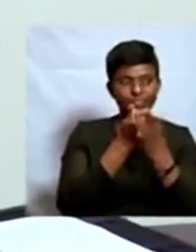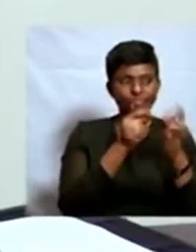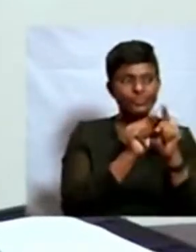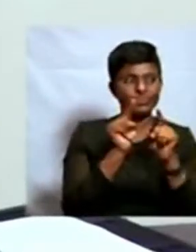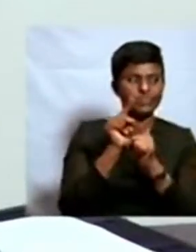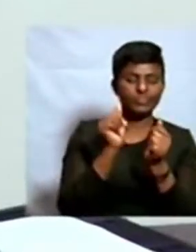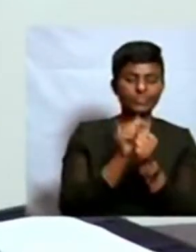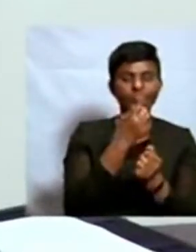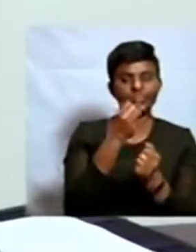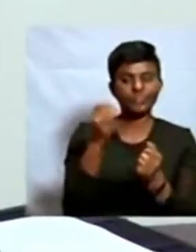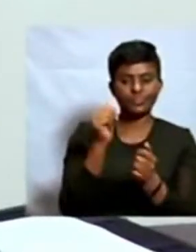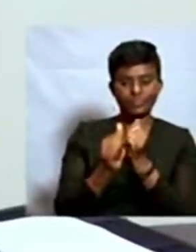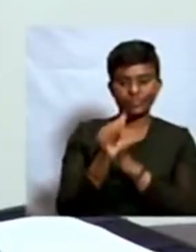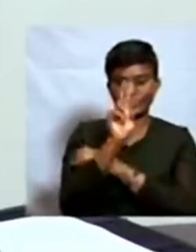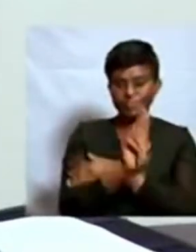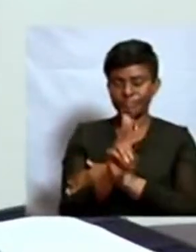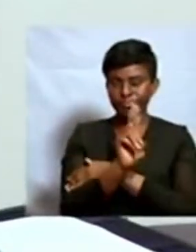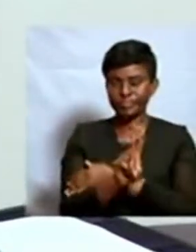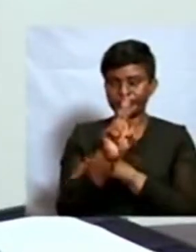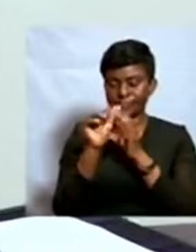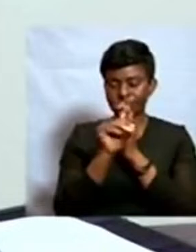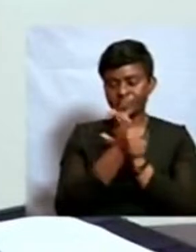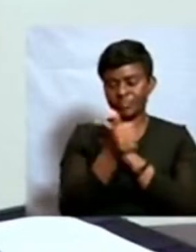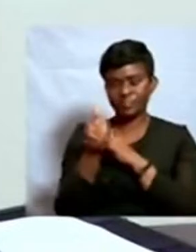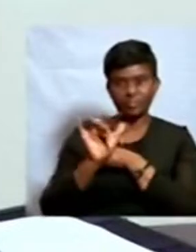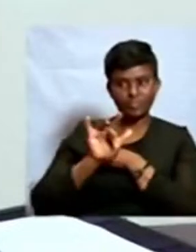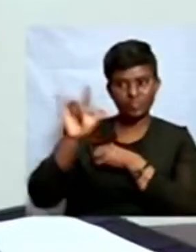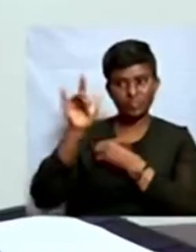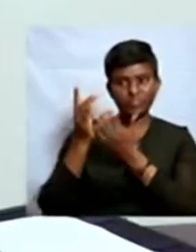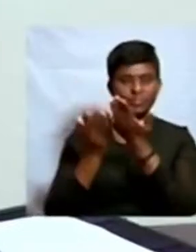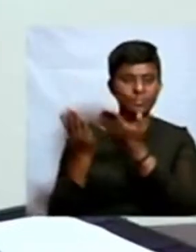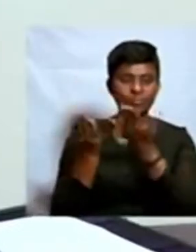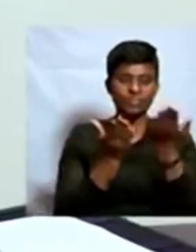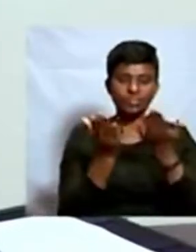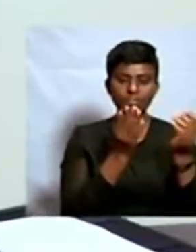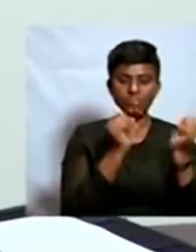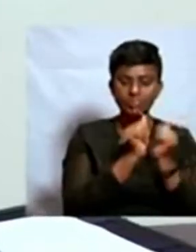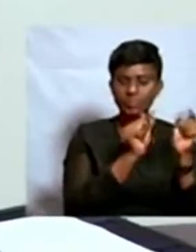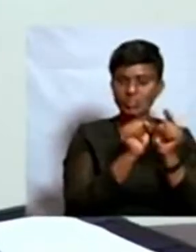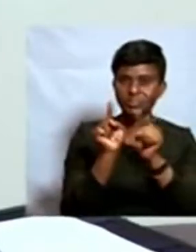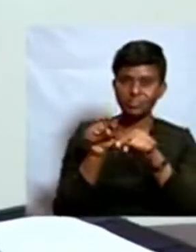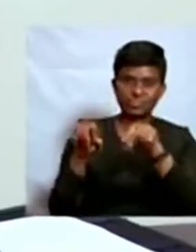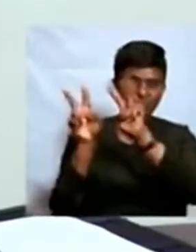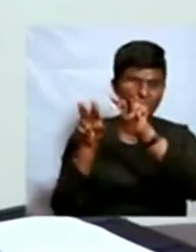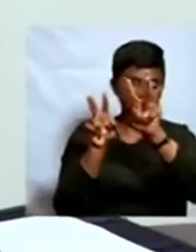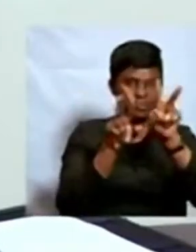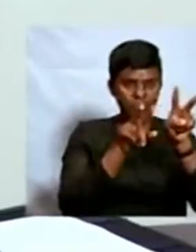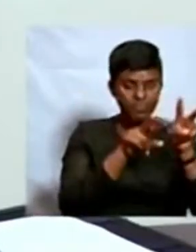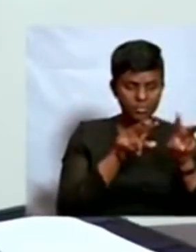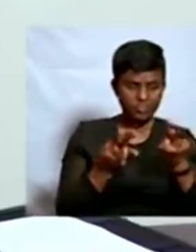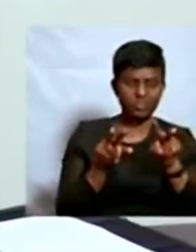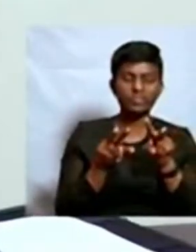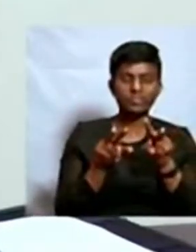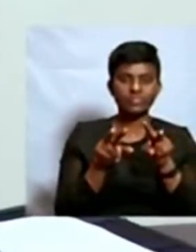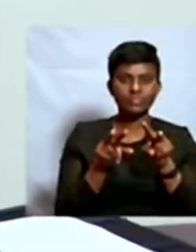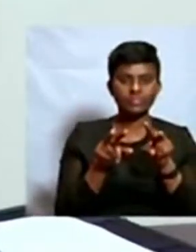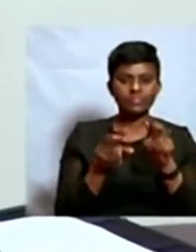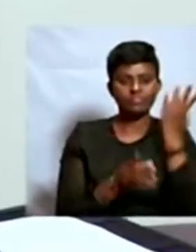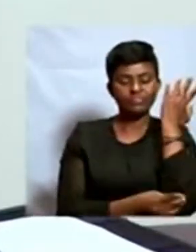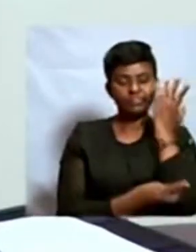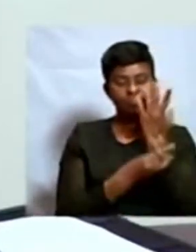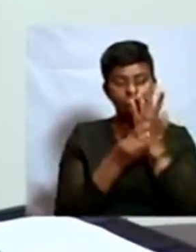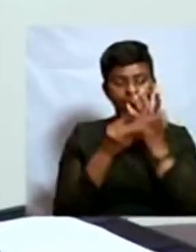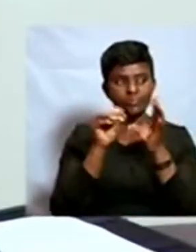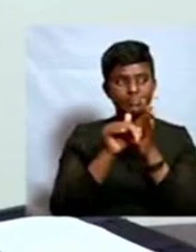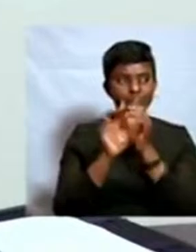that is used in doing air navigation services, and also supervising the aerodromes that are developed across